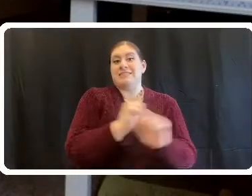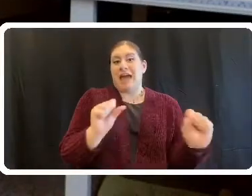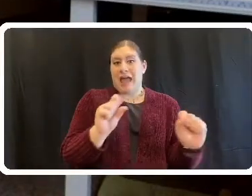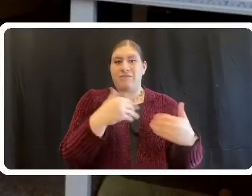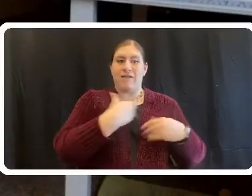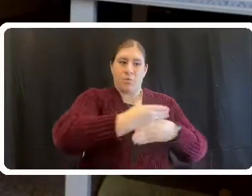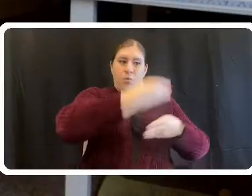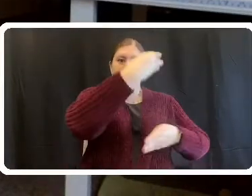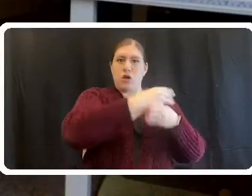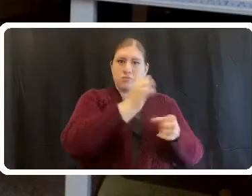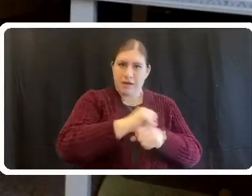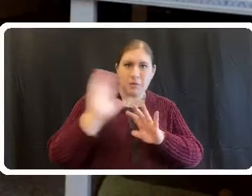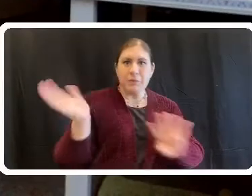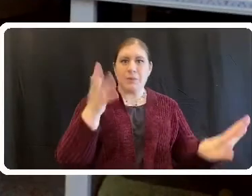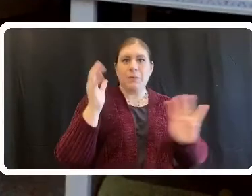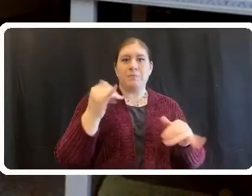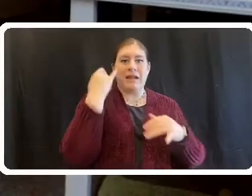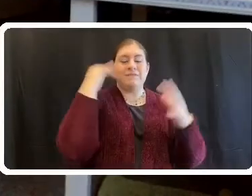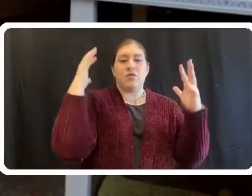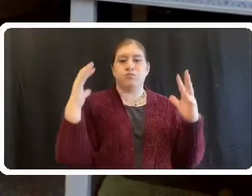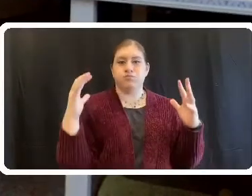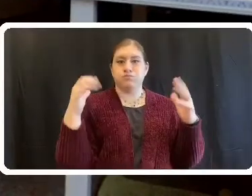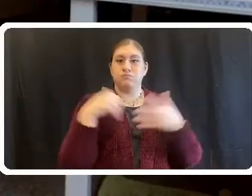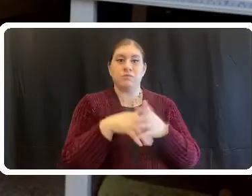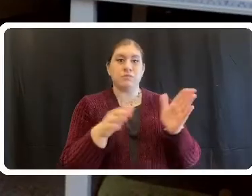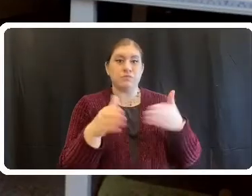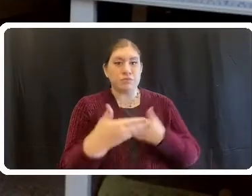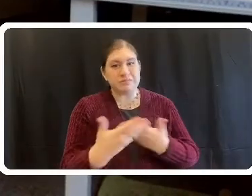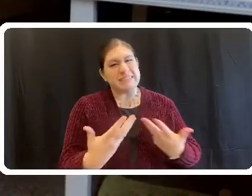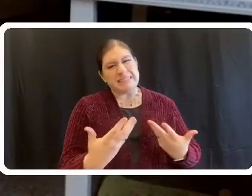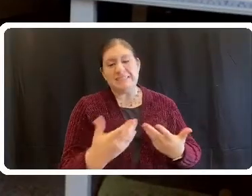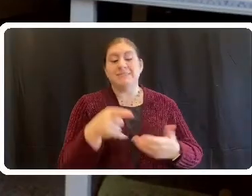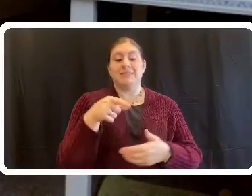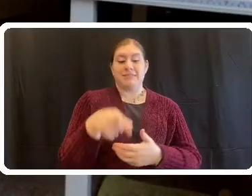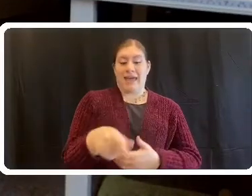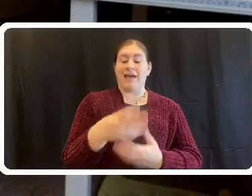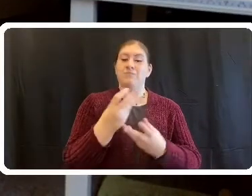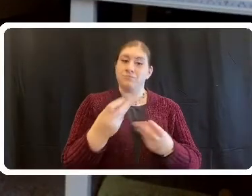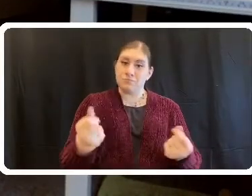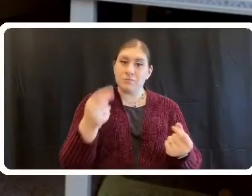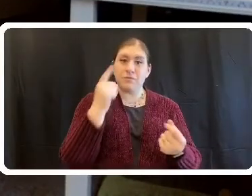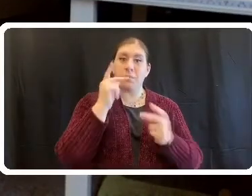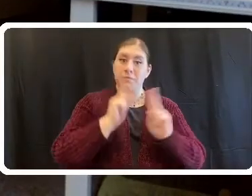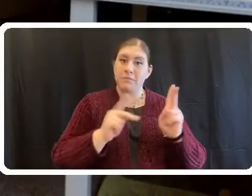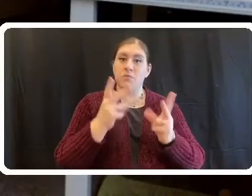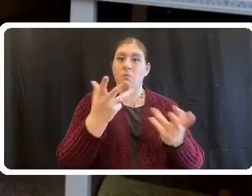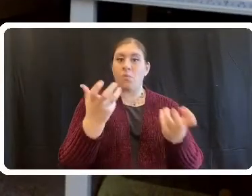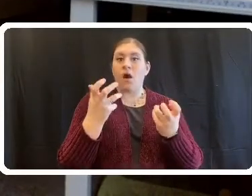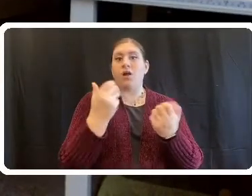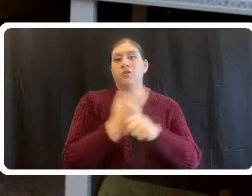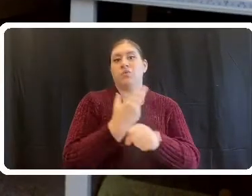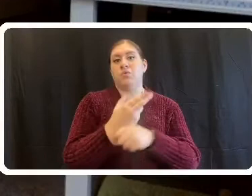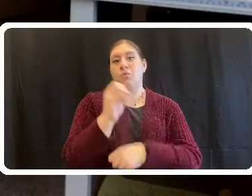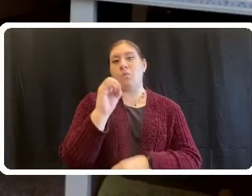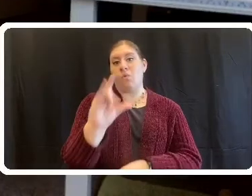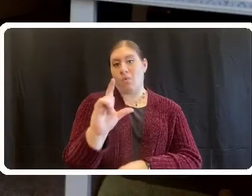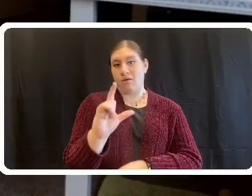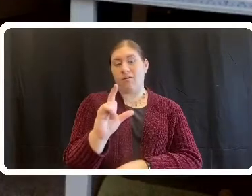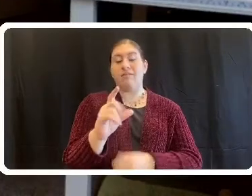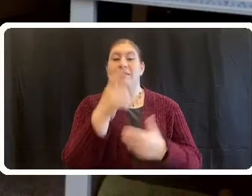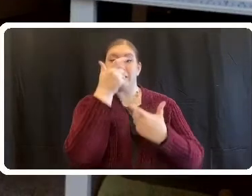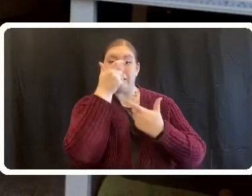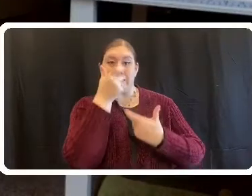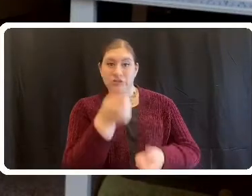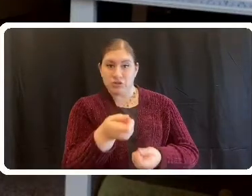And but this is a solution for folks who are needing and wanting to work in oil.